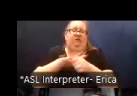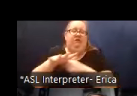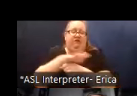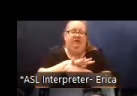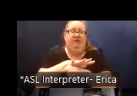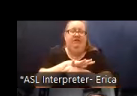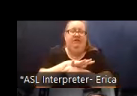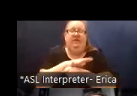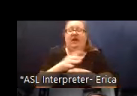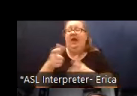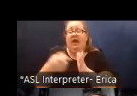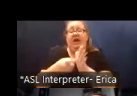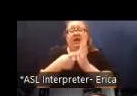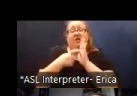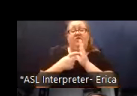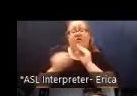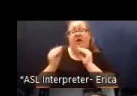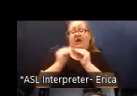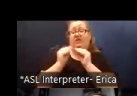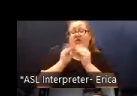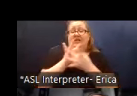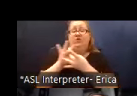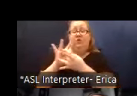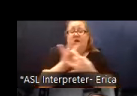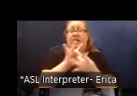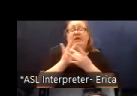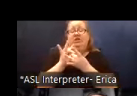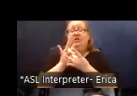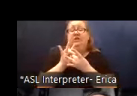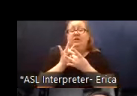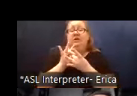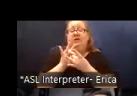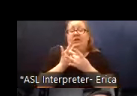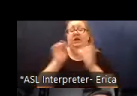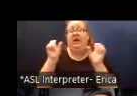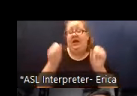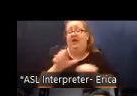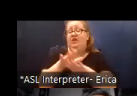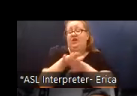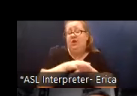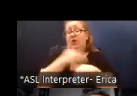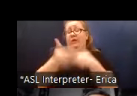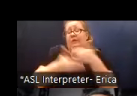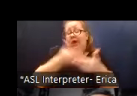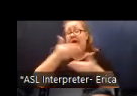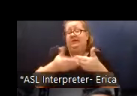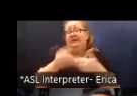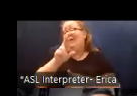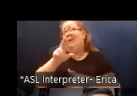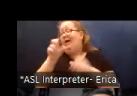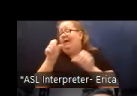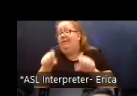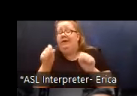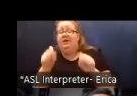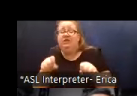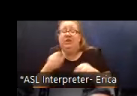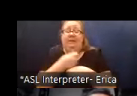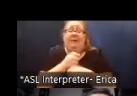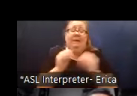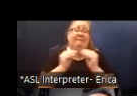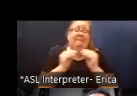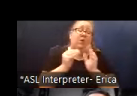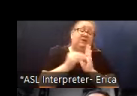it does require additional coordination. And that could slow the process down or potentially make it more